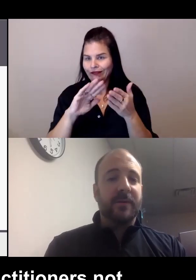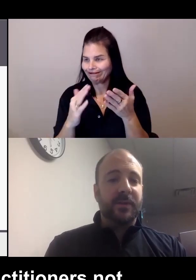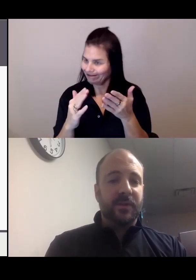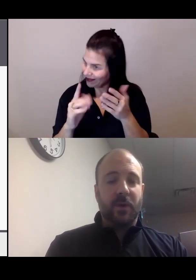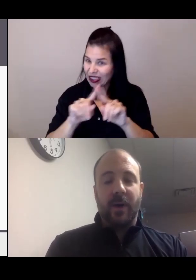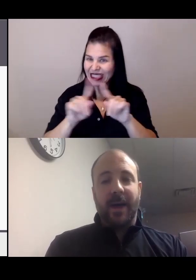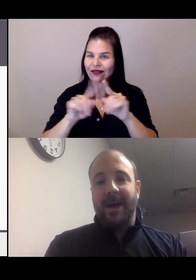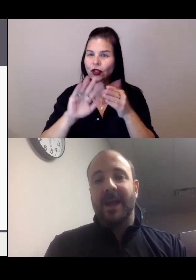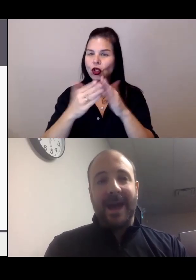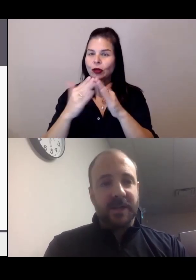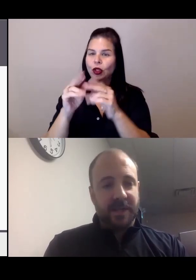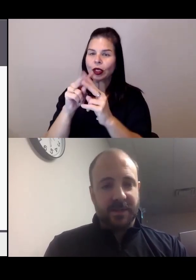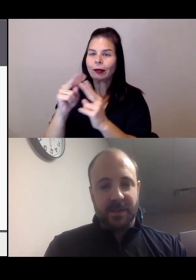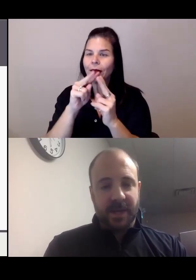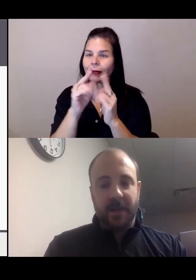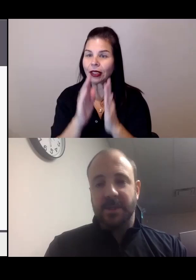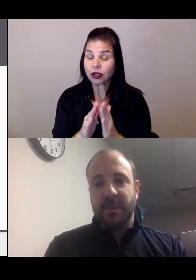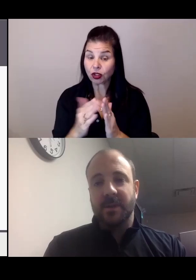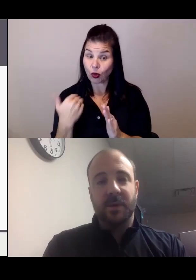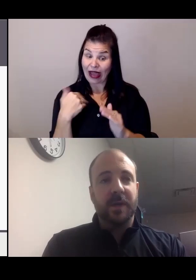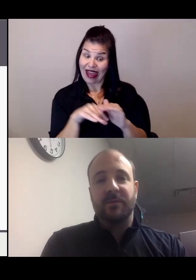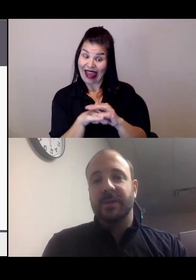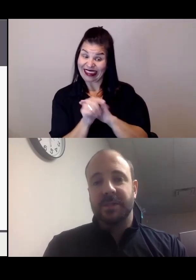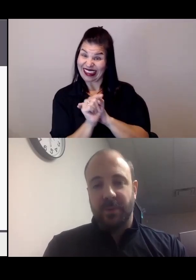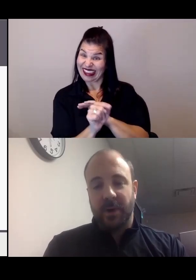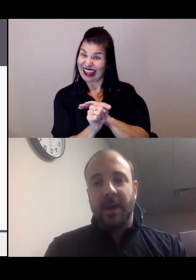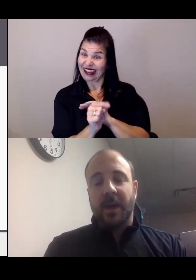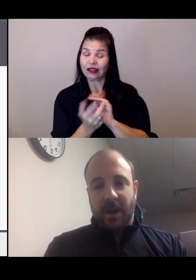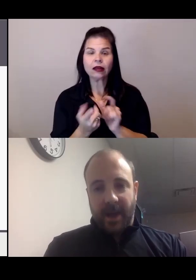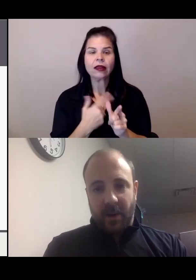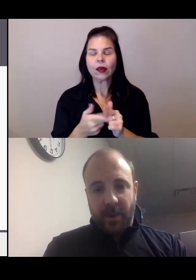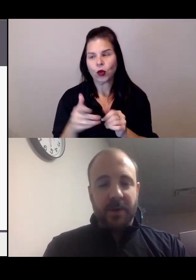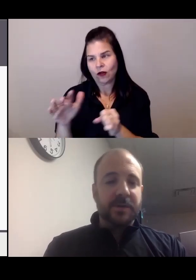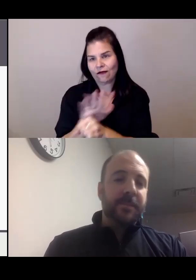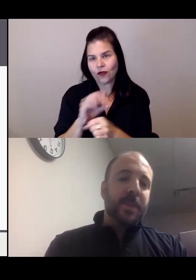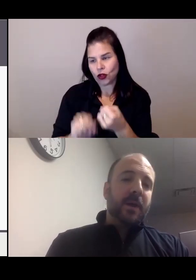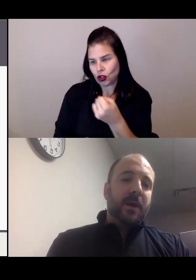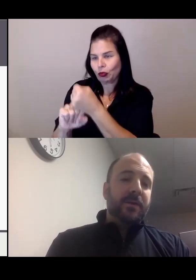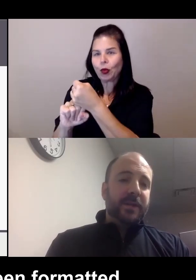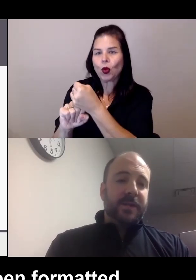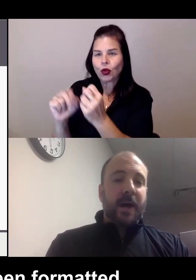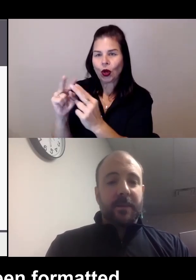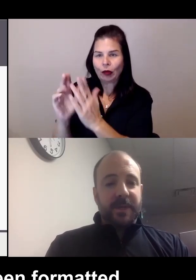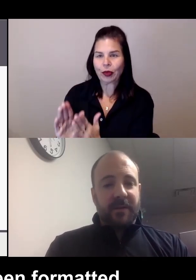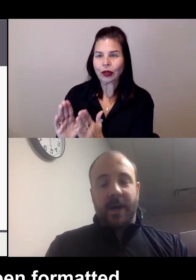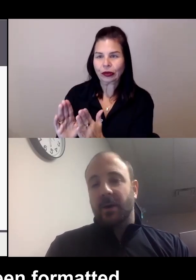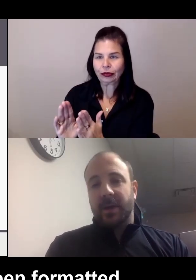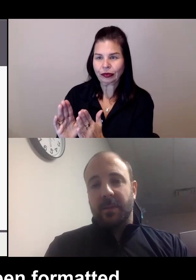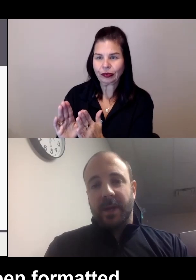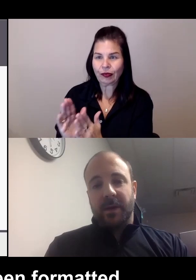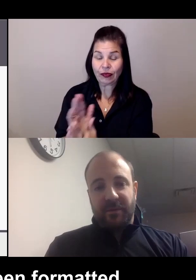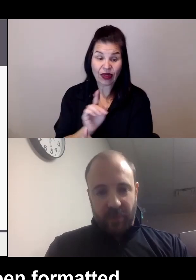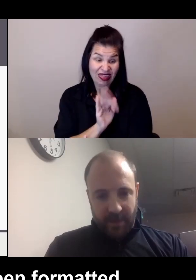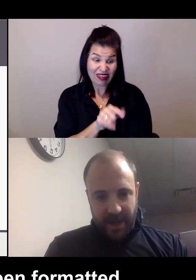the province. And so having access to these documents means that we can fully support our partners. These documents have not